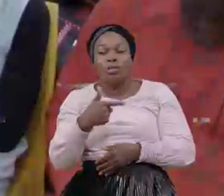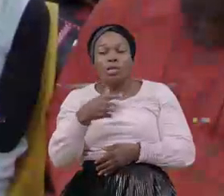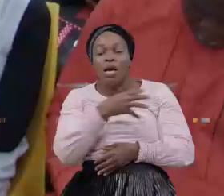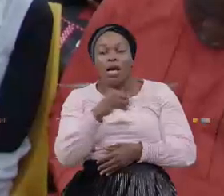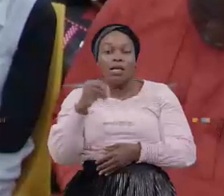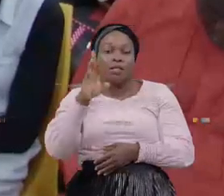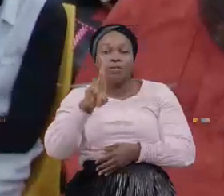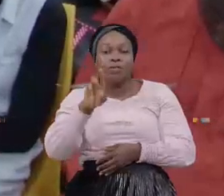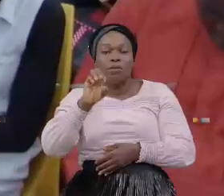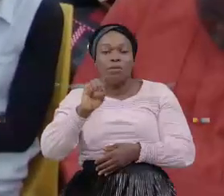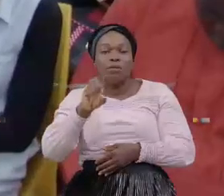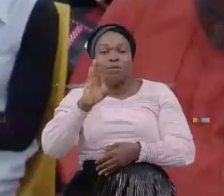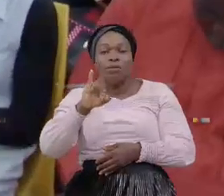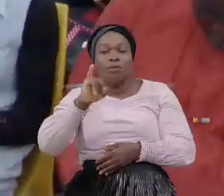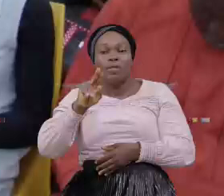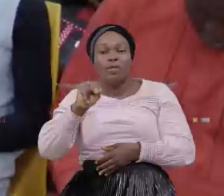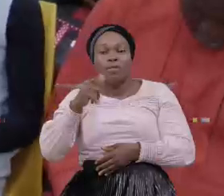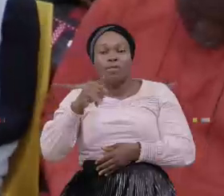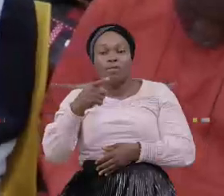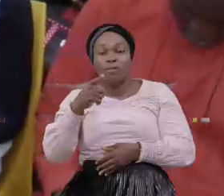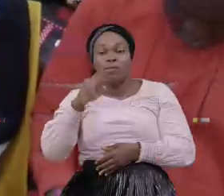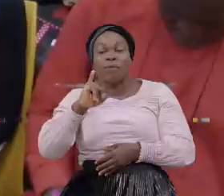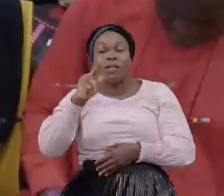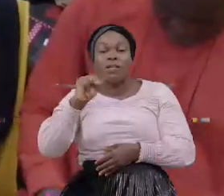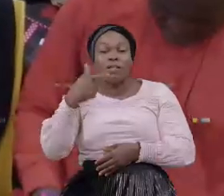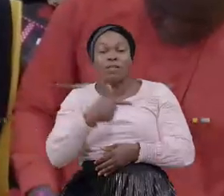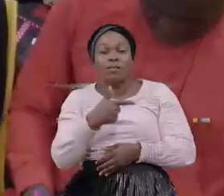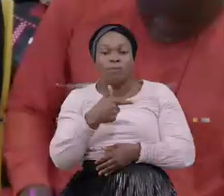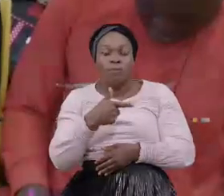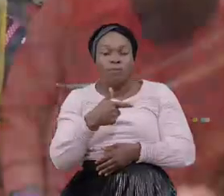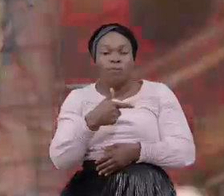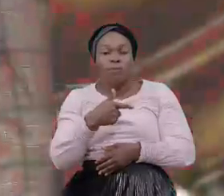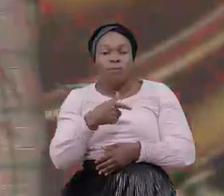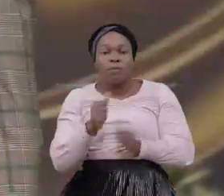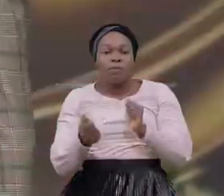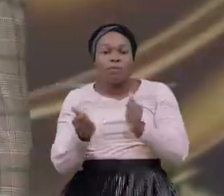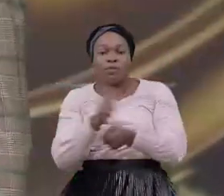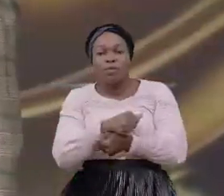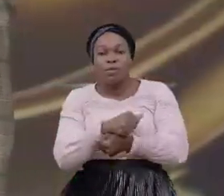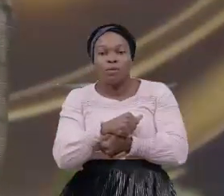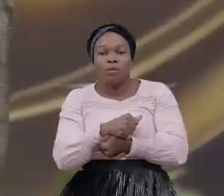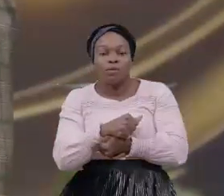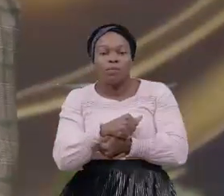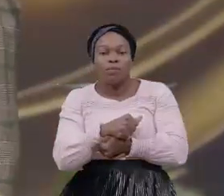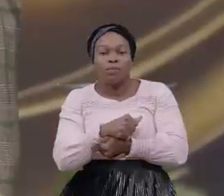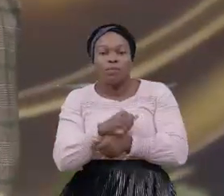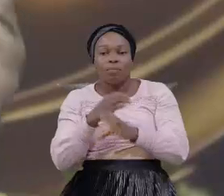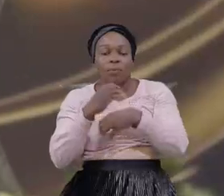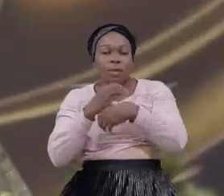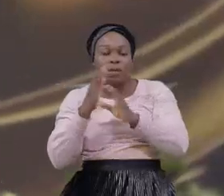verse 12. It says, to whom he said, this is the